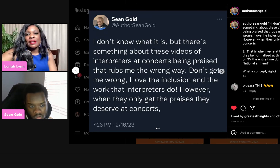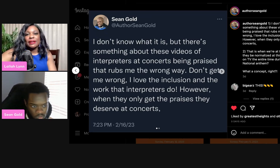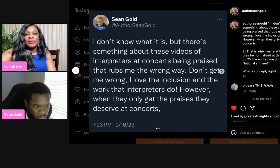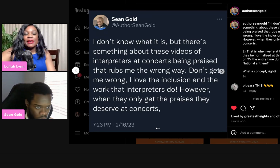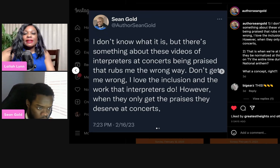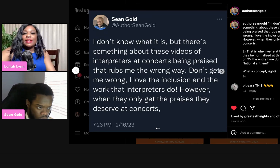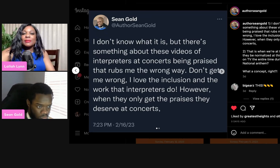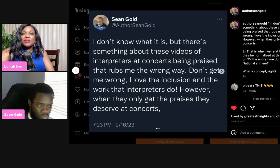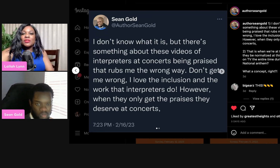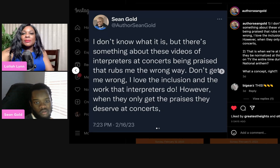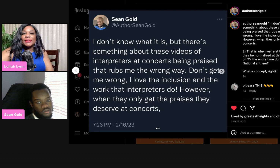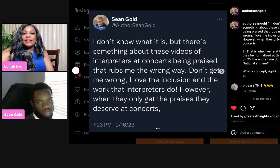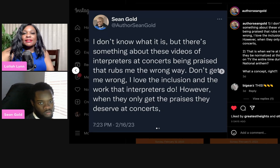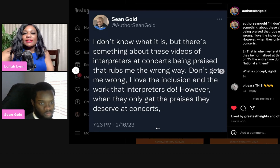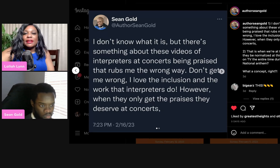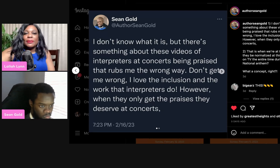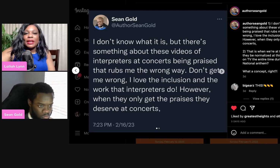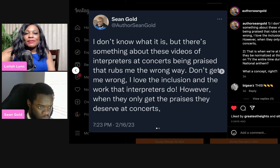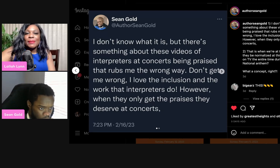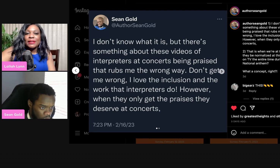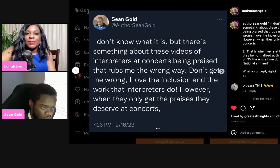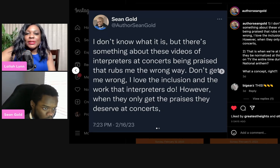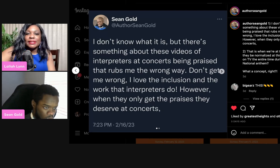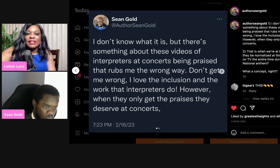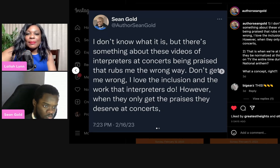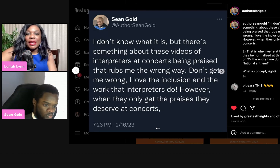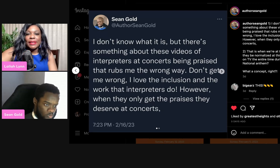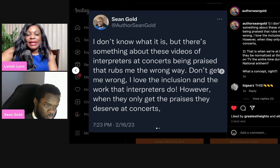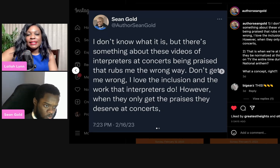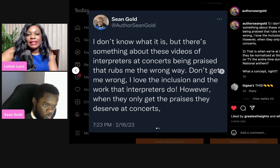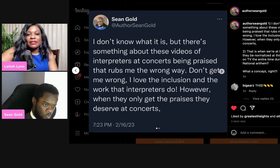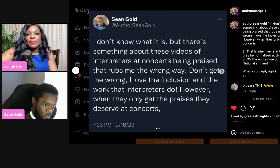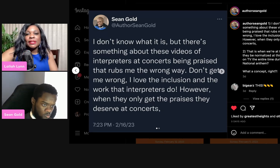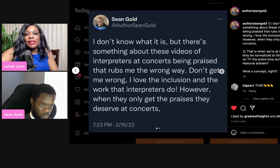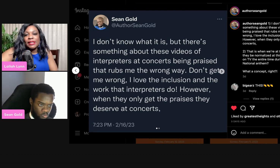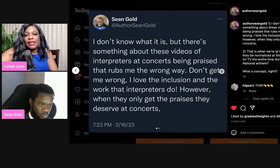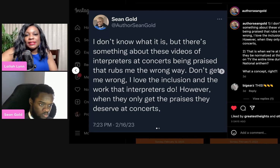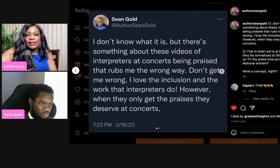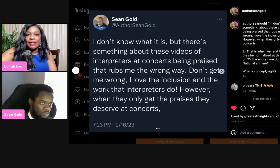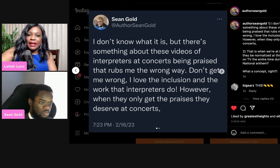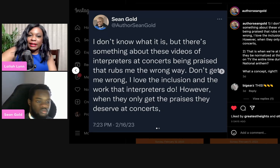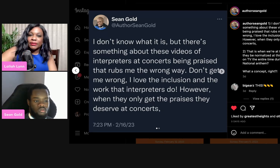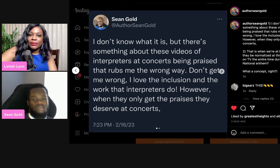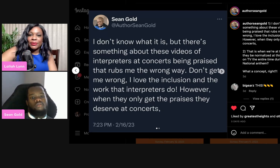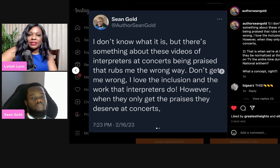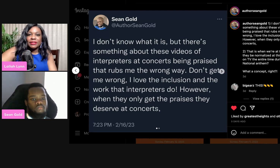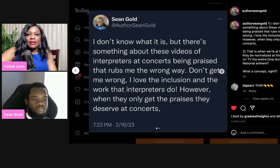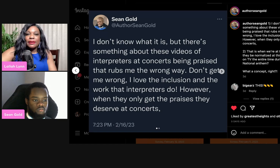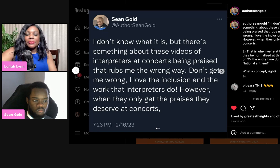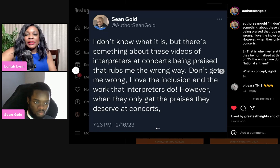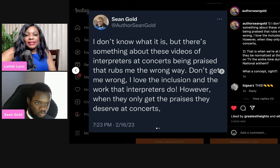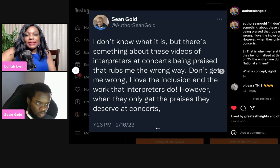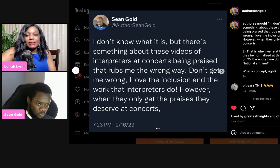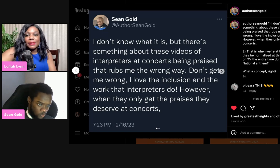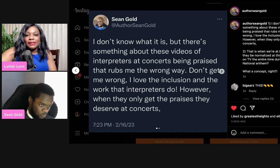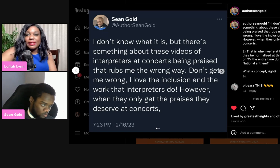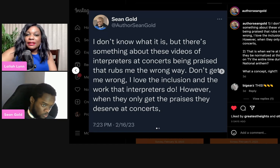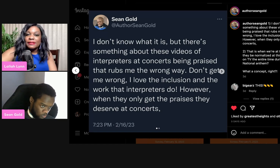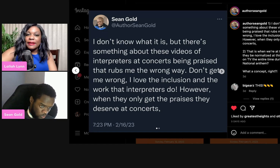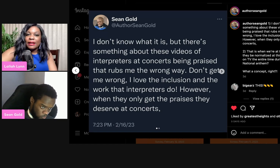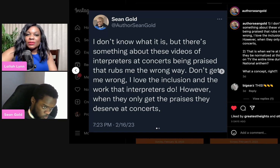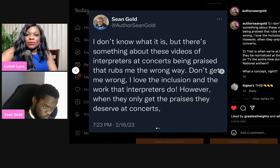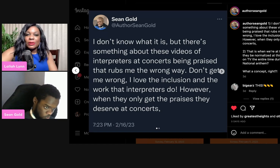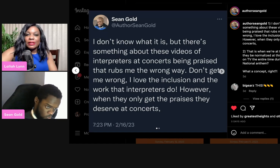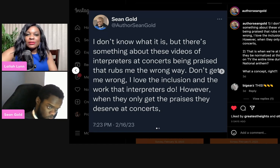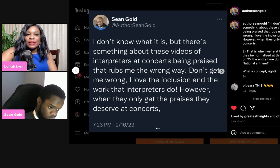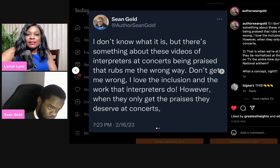all times. Captions are a plus. We have to make noise and demand that accessibility isn't an afterthought. When accessibility is